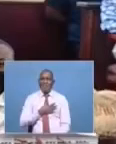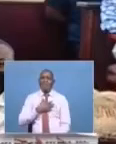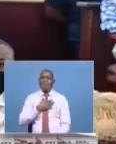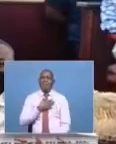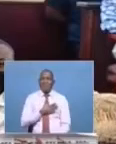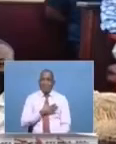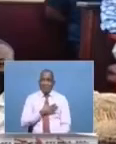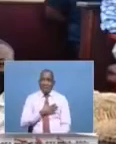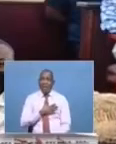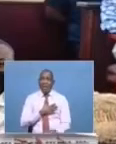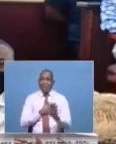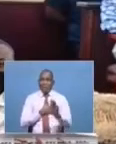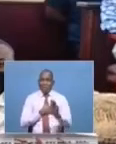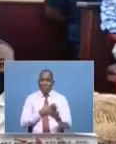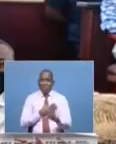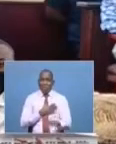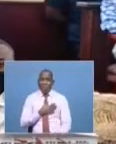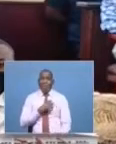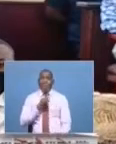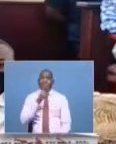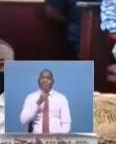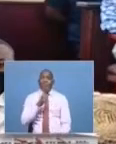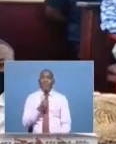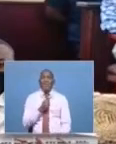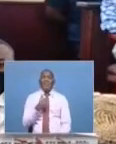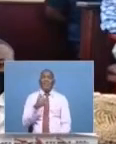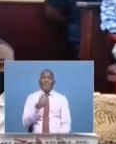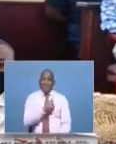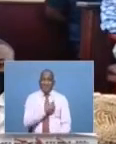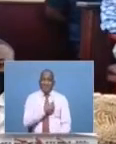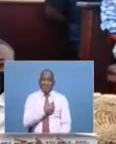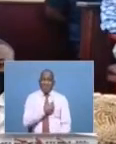it was our submission